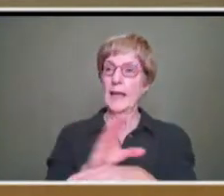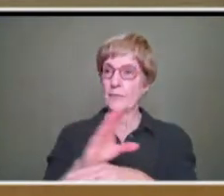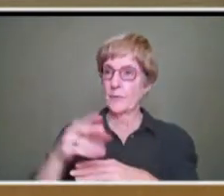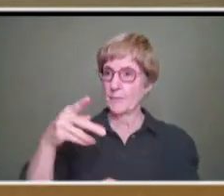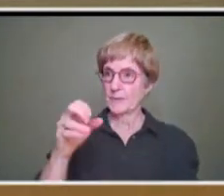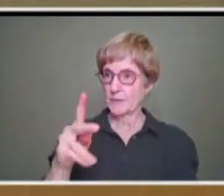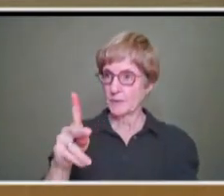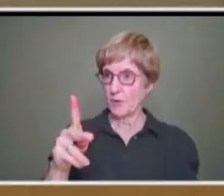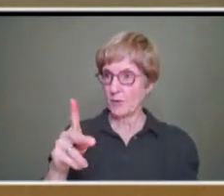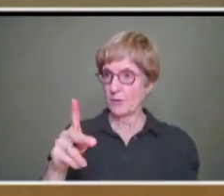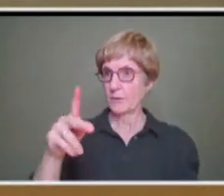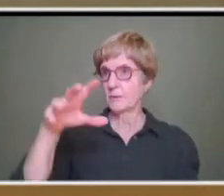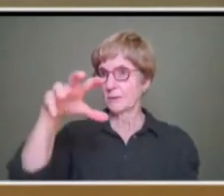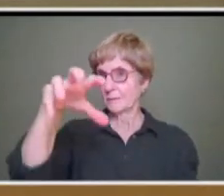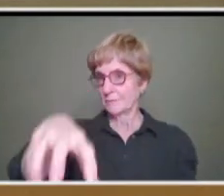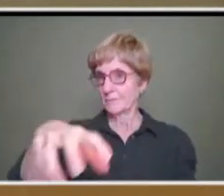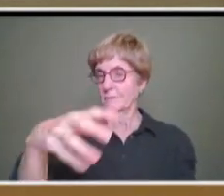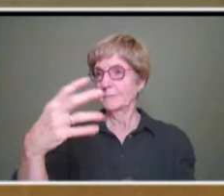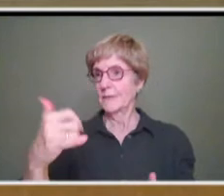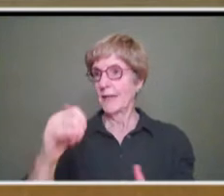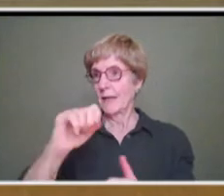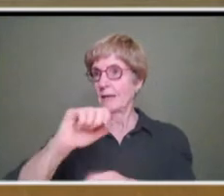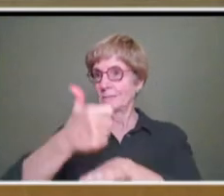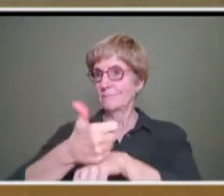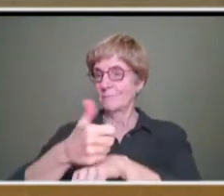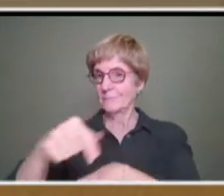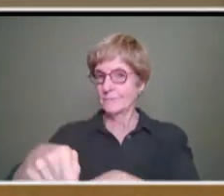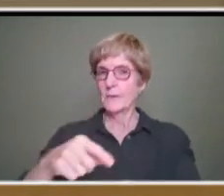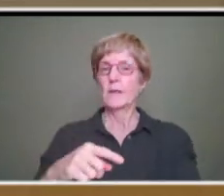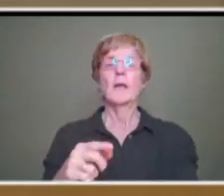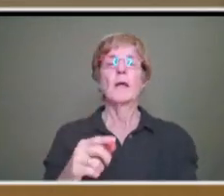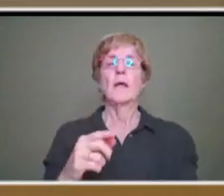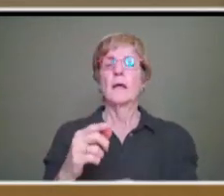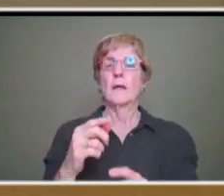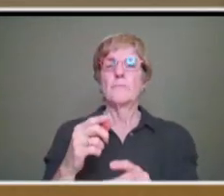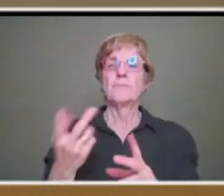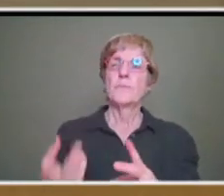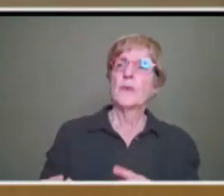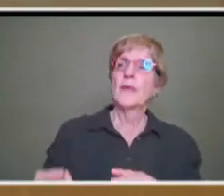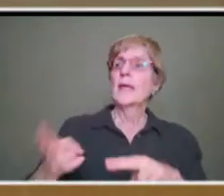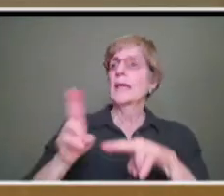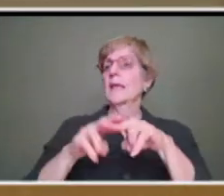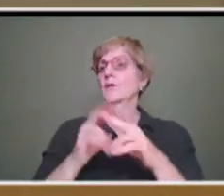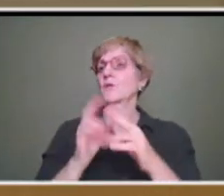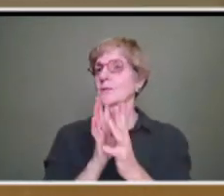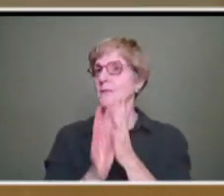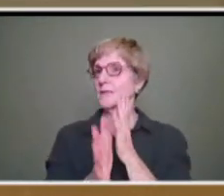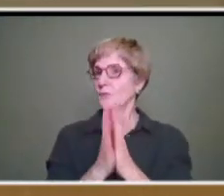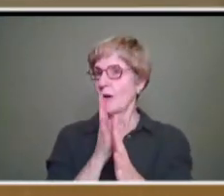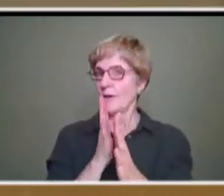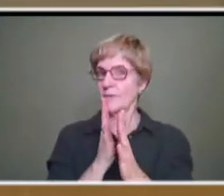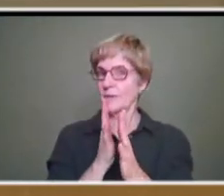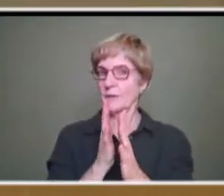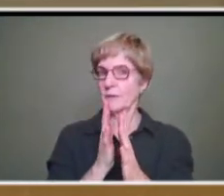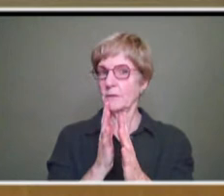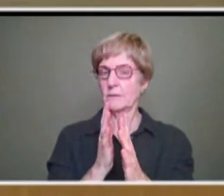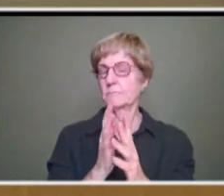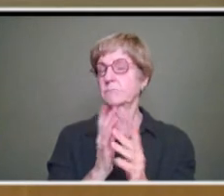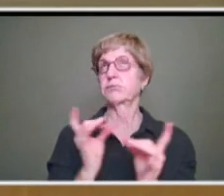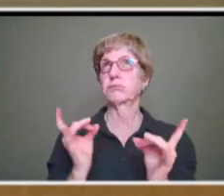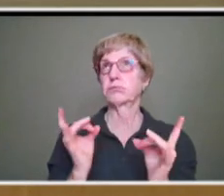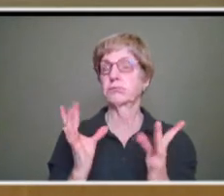that has been developed has created an increase in traffic exponentially